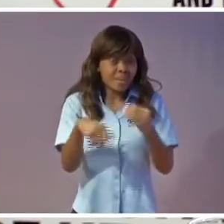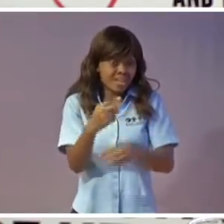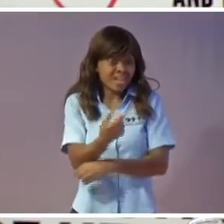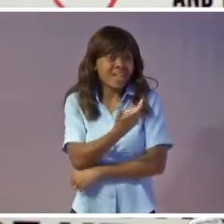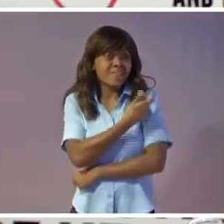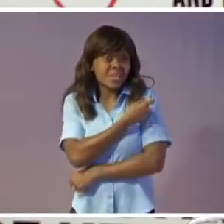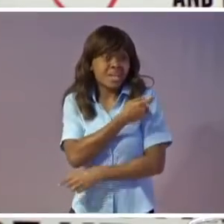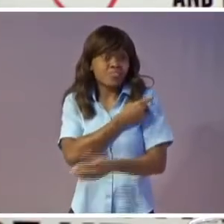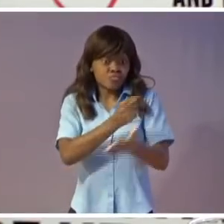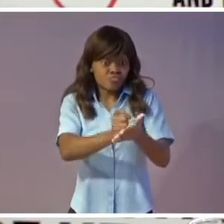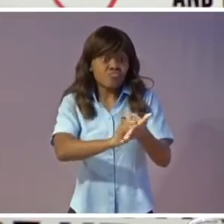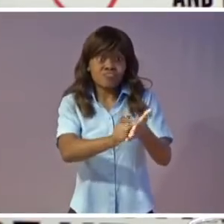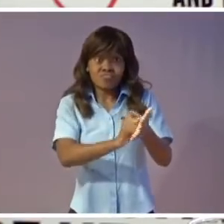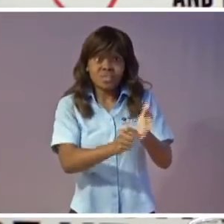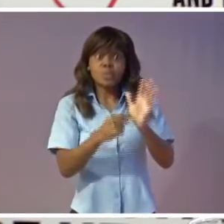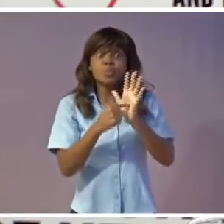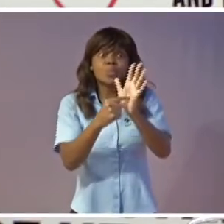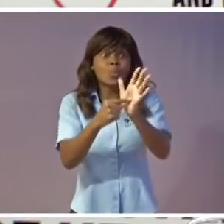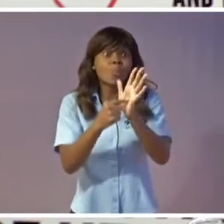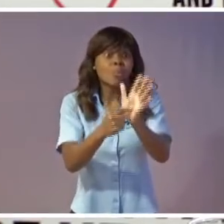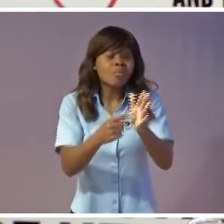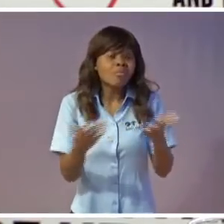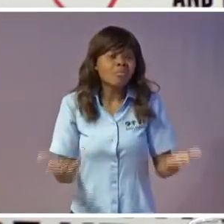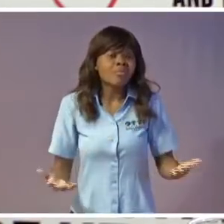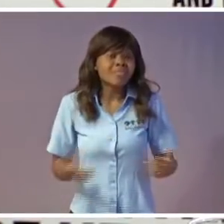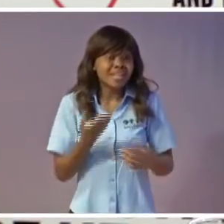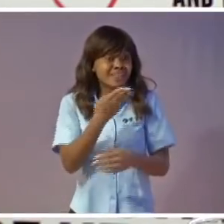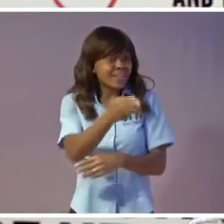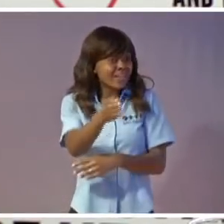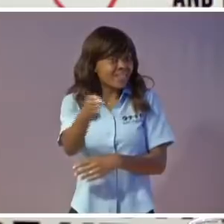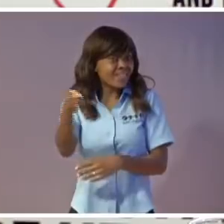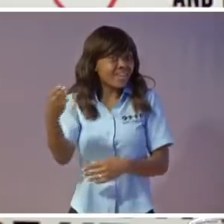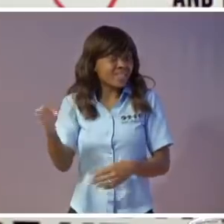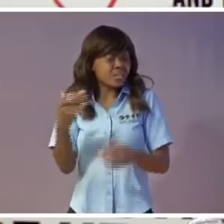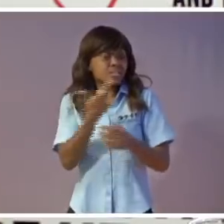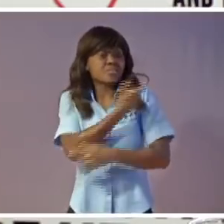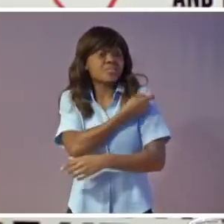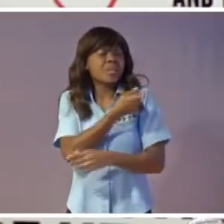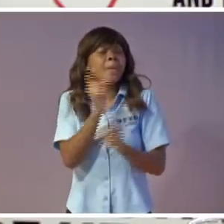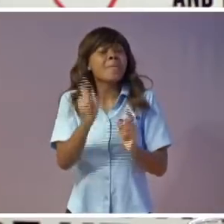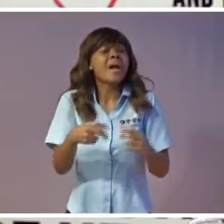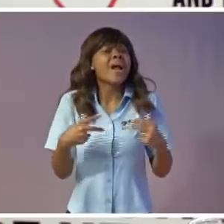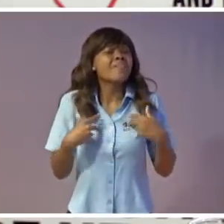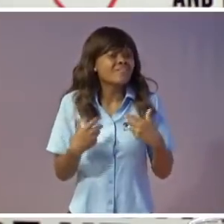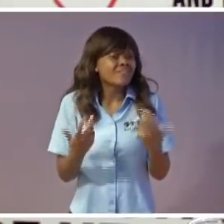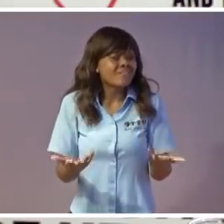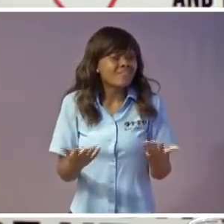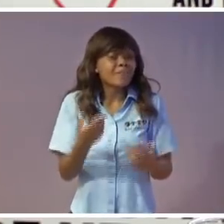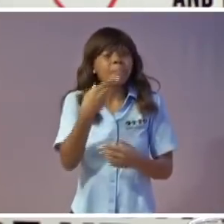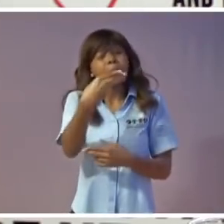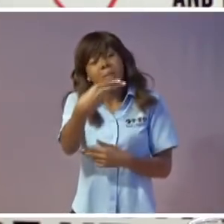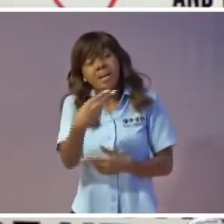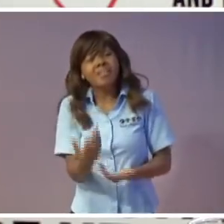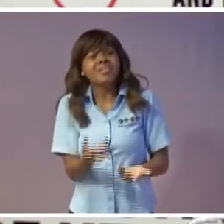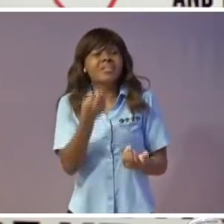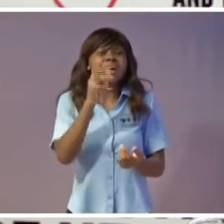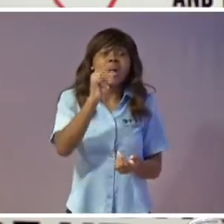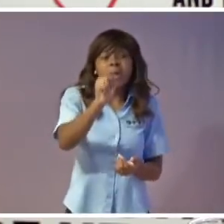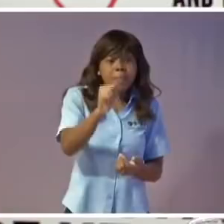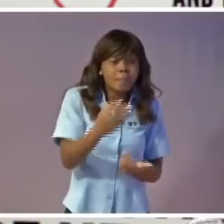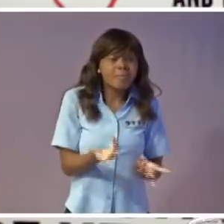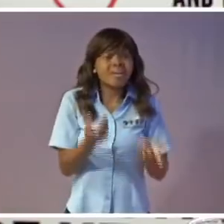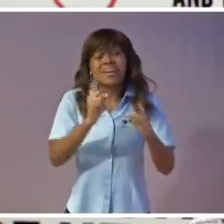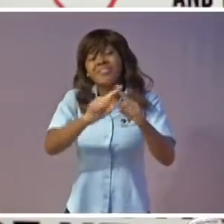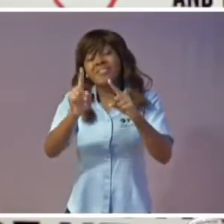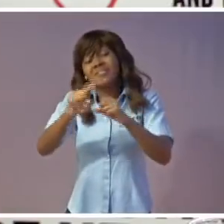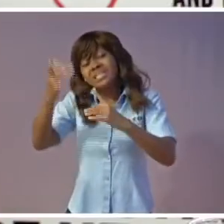B, Mariam, you could remember which ones? Meningitis, and you have to disclose that. So let's wait